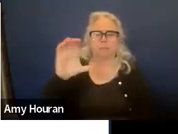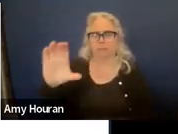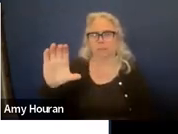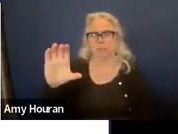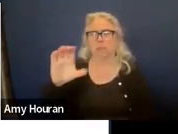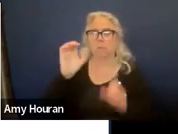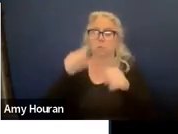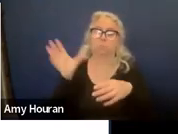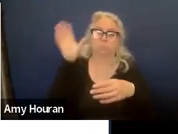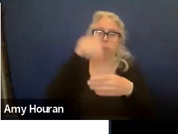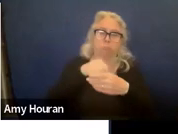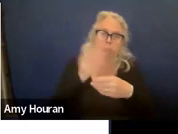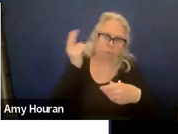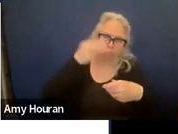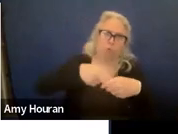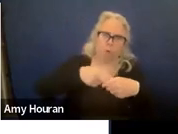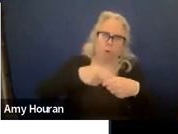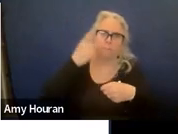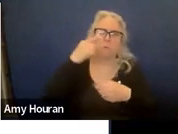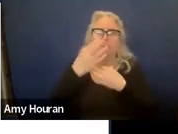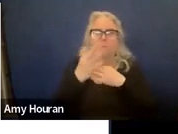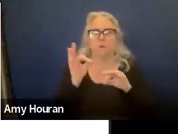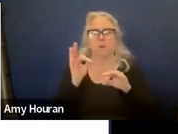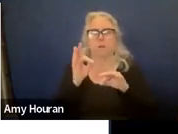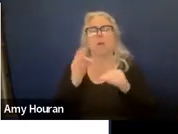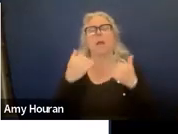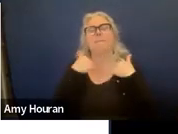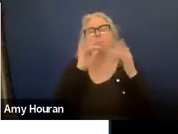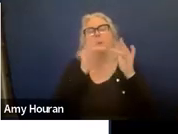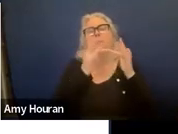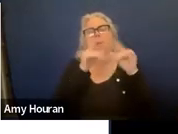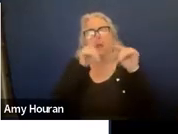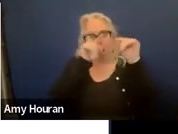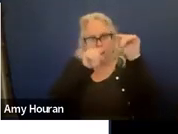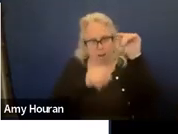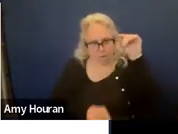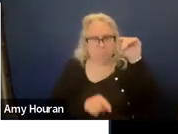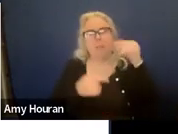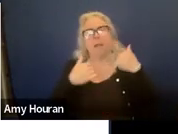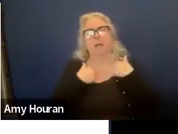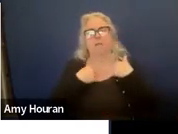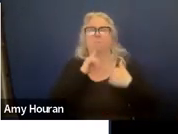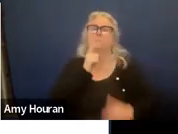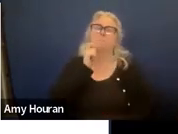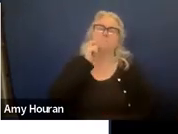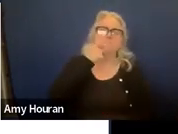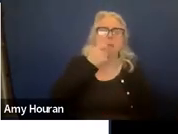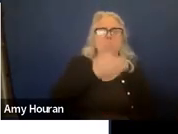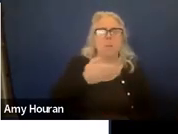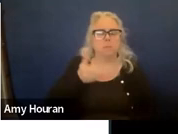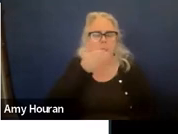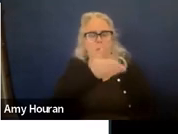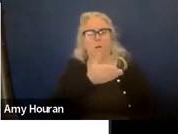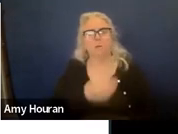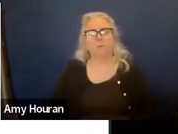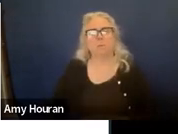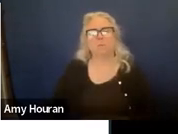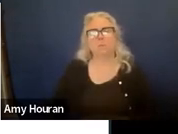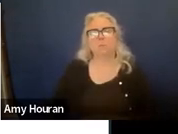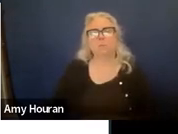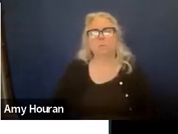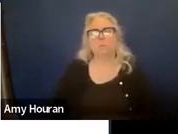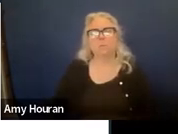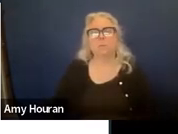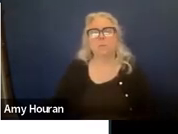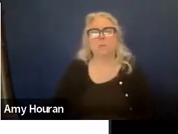and go through their website. They have really cool things on there too.